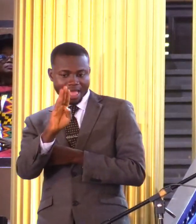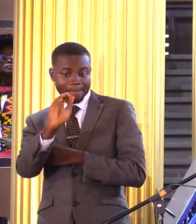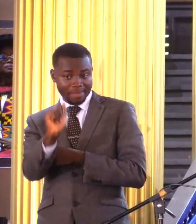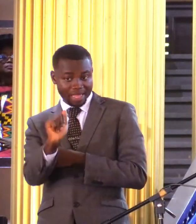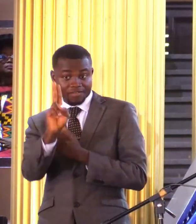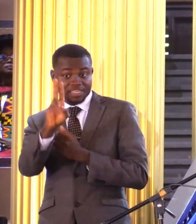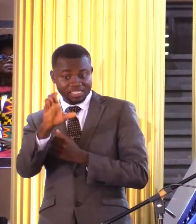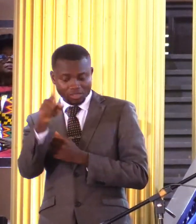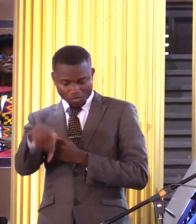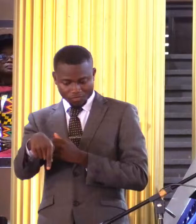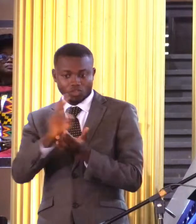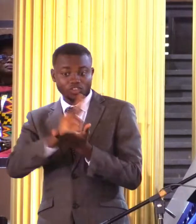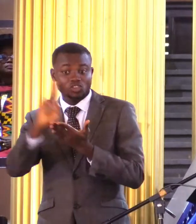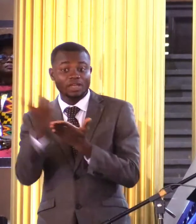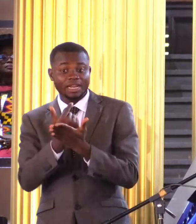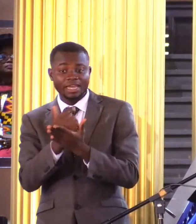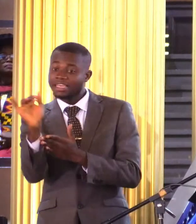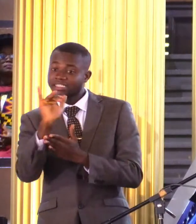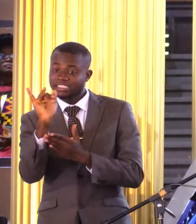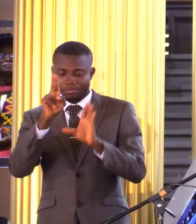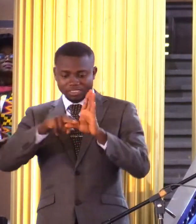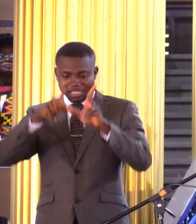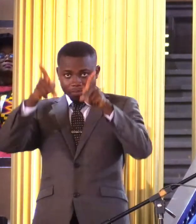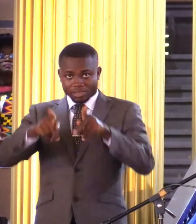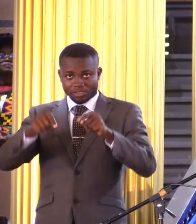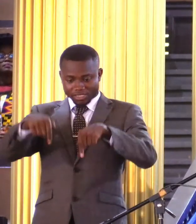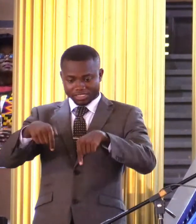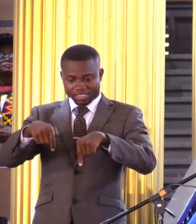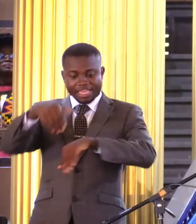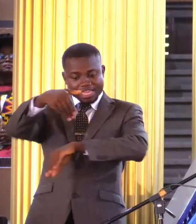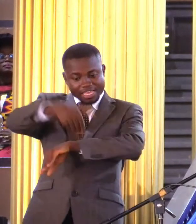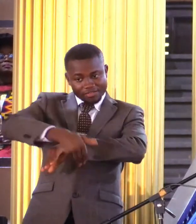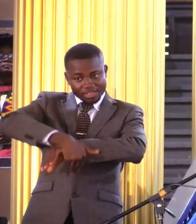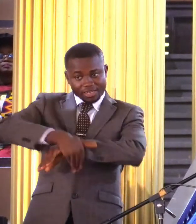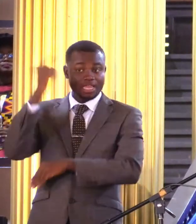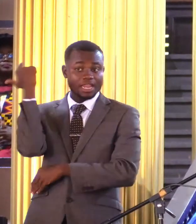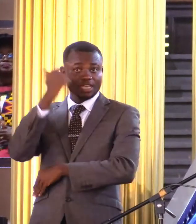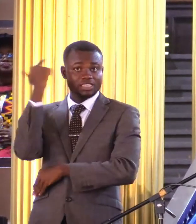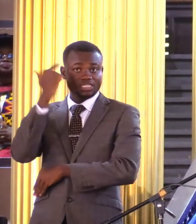Ghana, and chairperson for this evening's inaugural lecture.